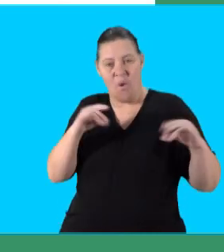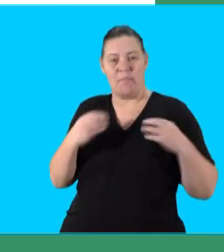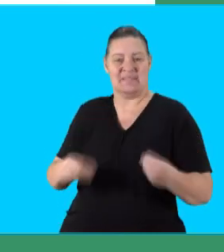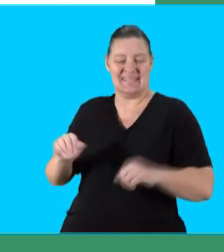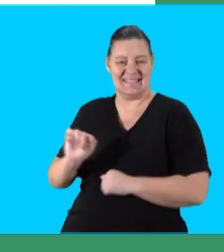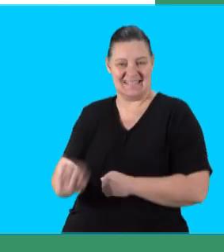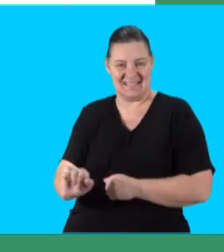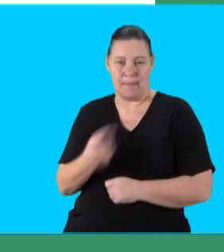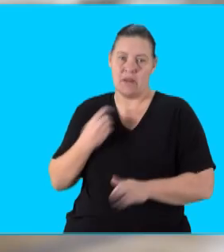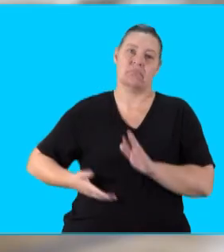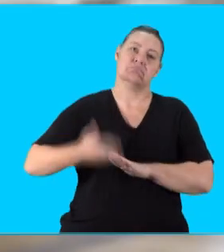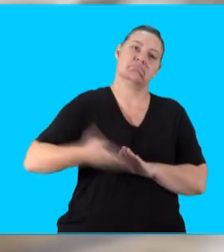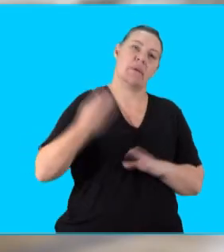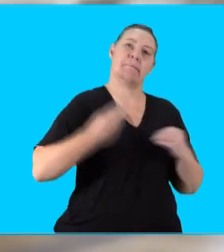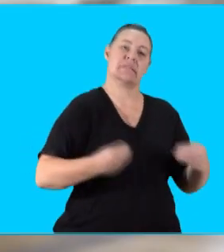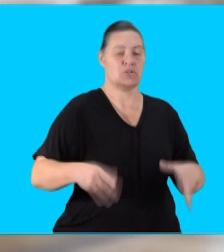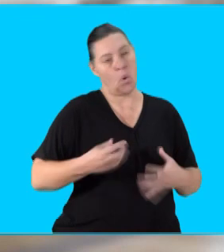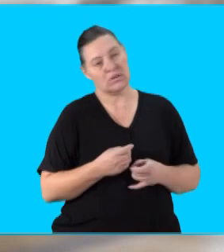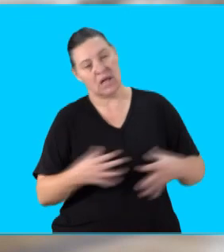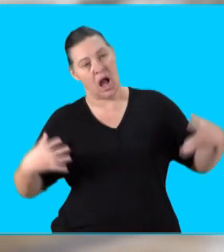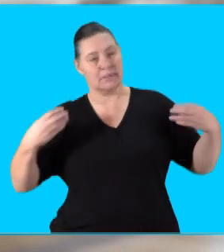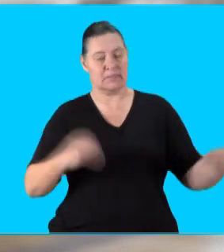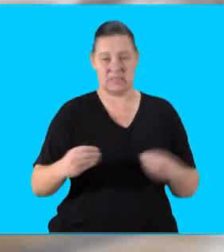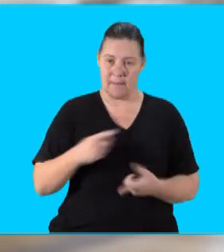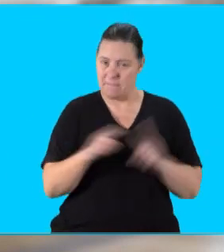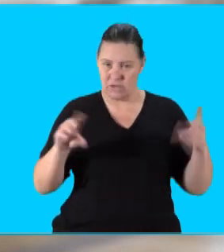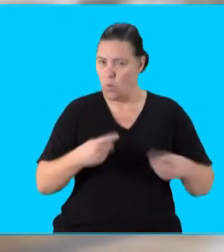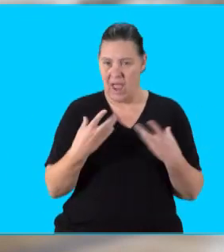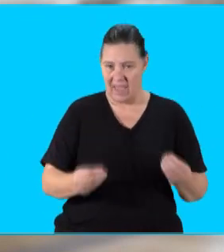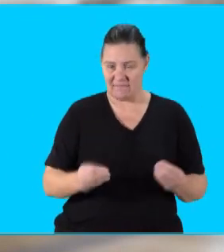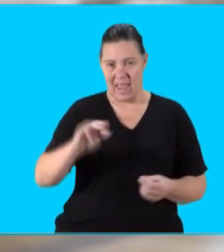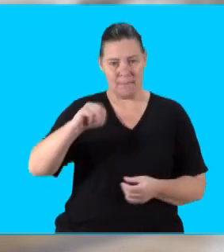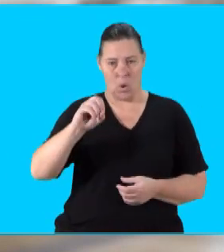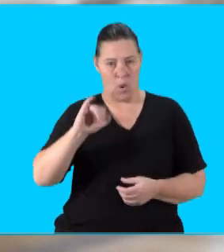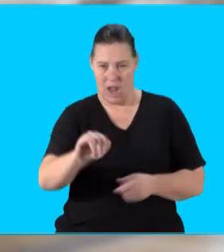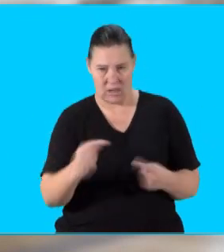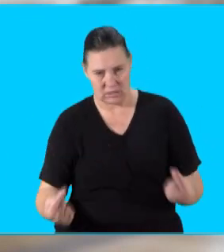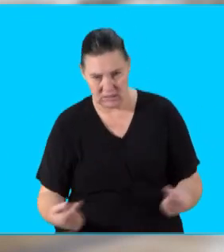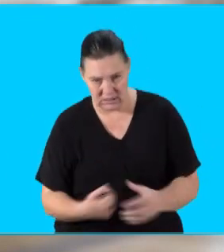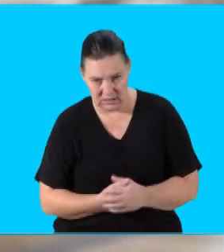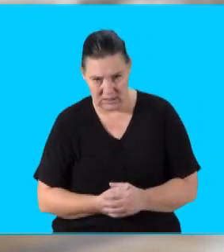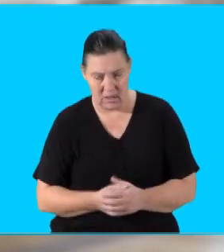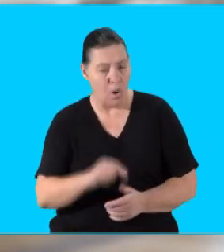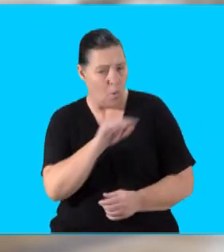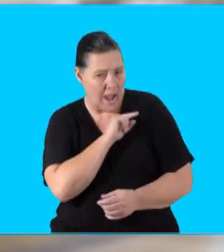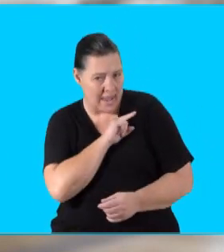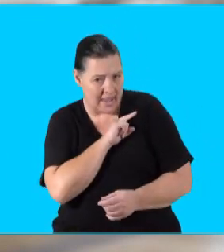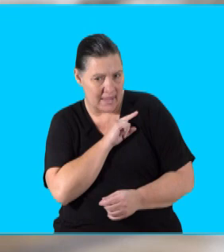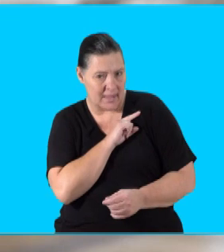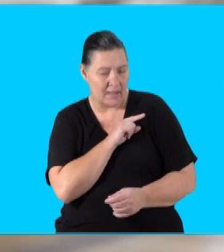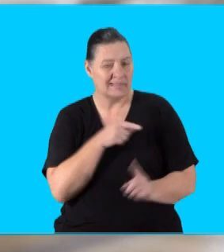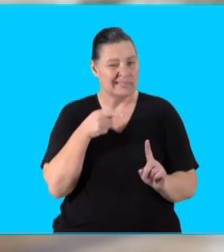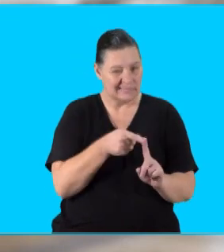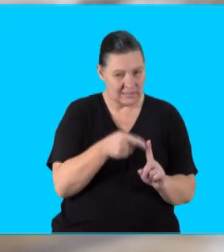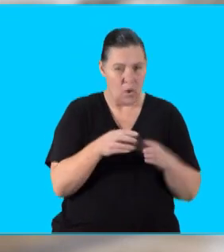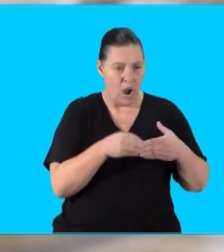cannot just run a business or start our company without having a memorandum of incorporation, because it is